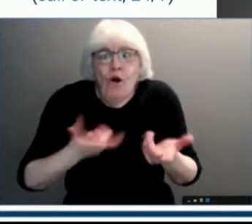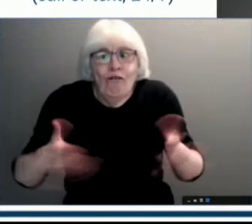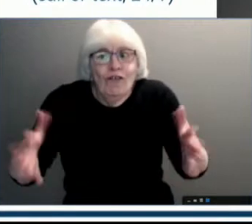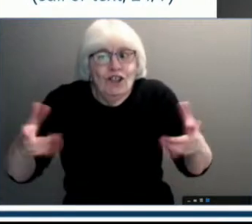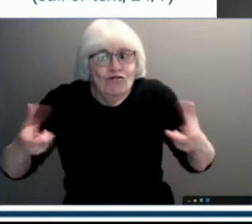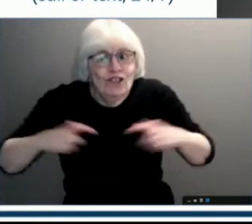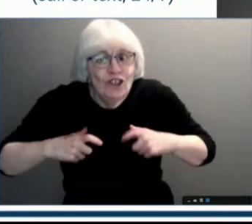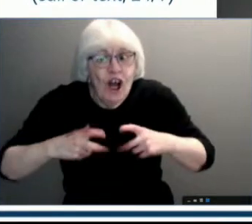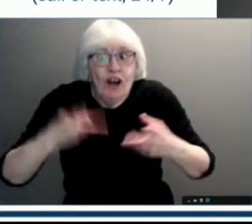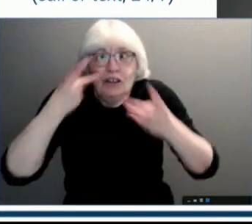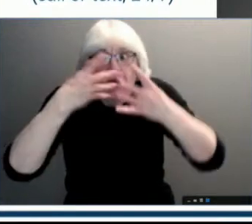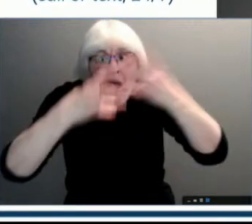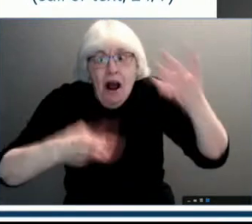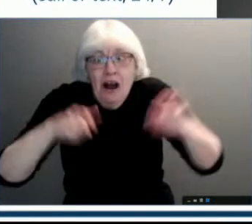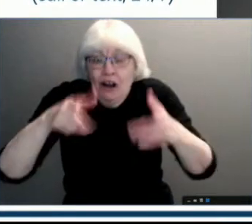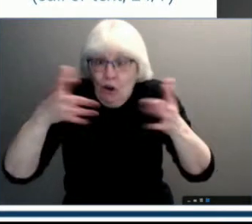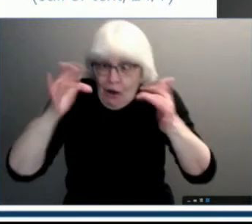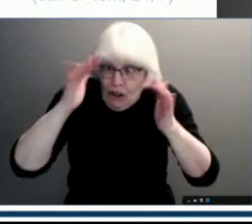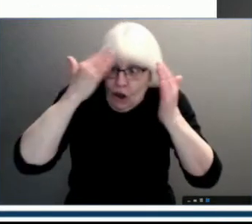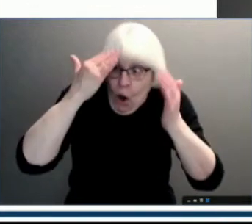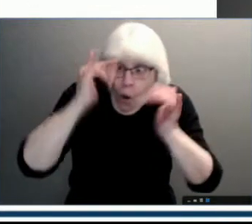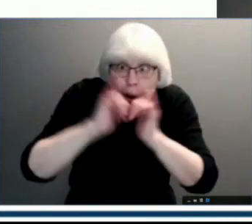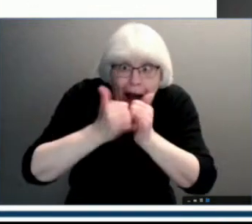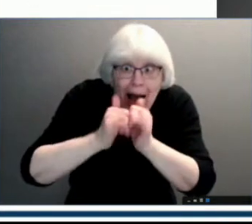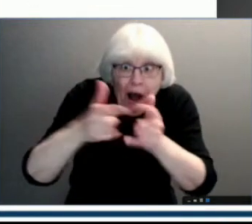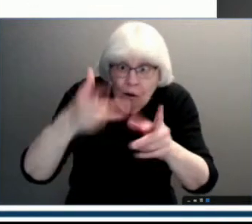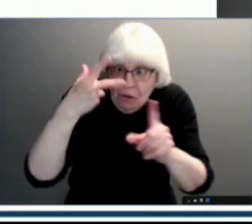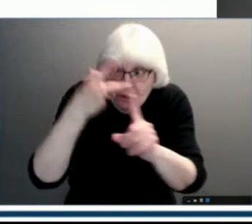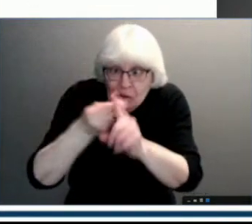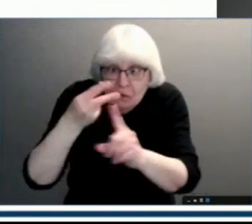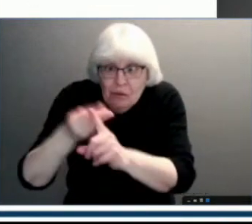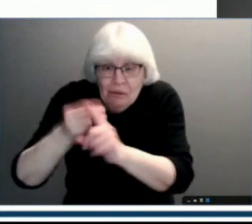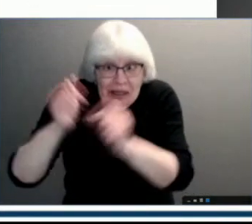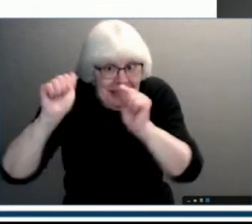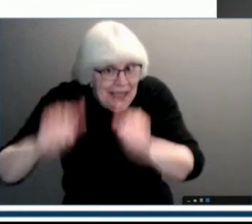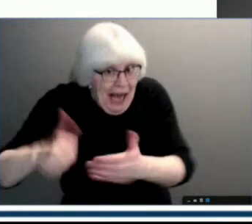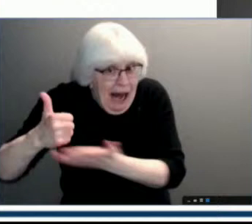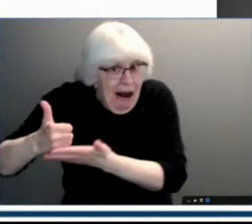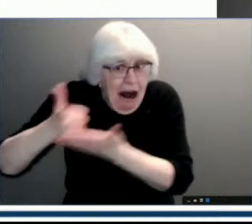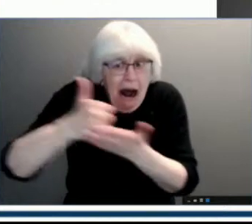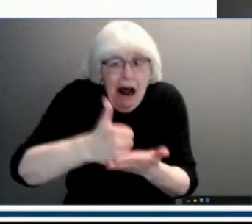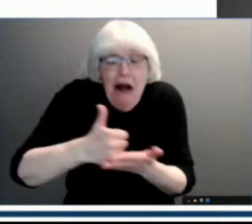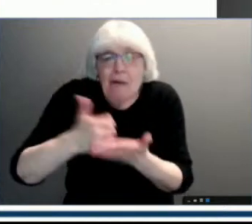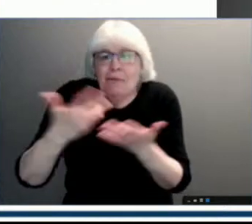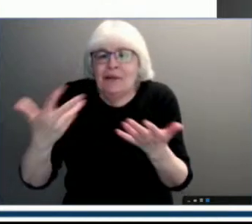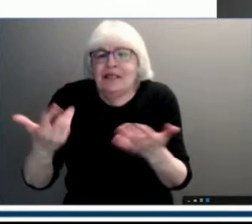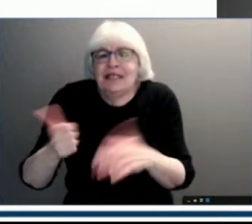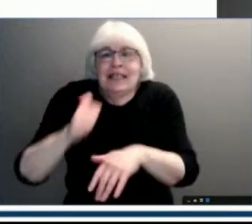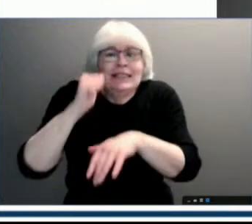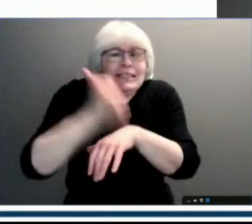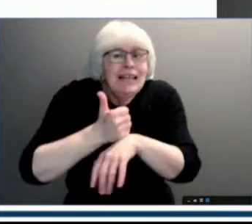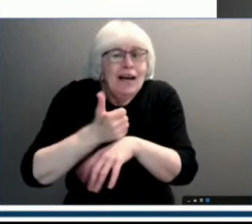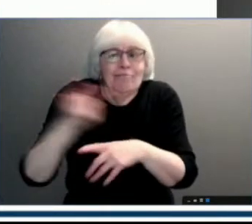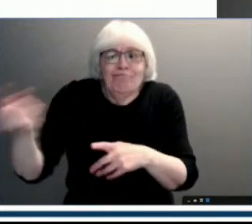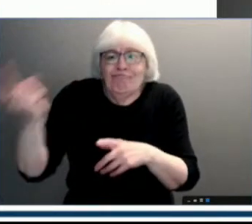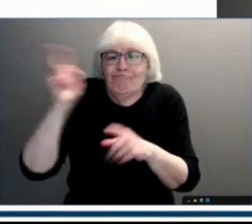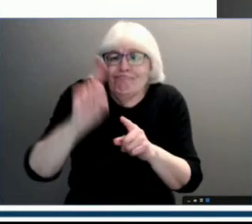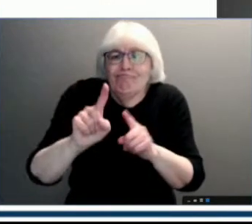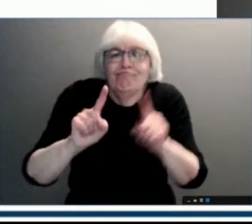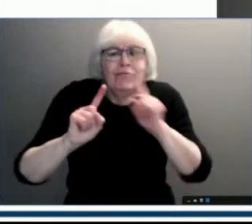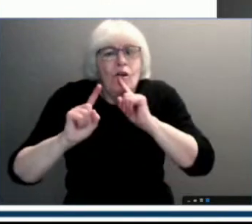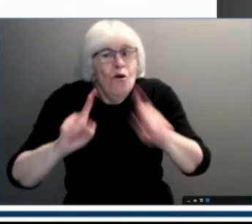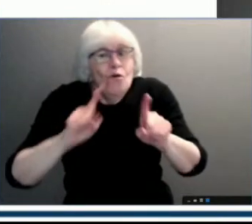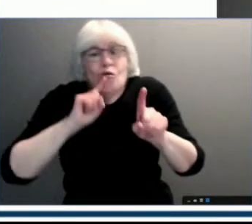vaccine, or if you want to help in a clinic in a non-medical role, please sign up. We need your help to get Nova Scotians the protection